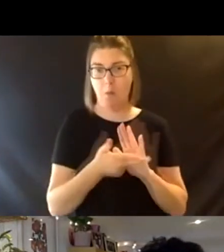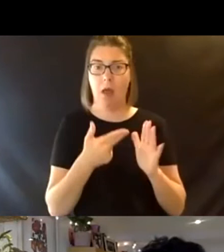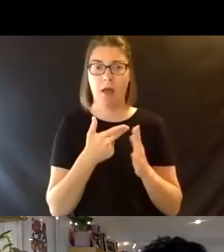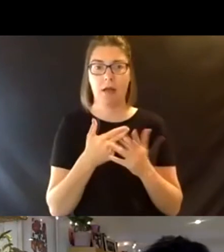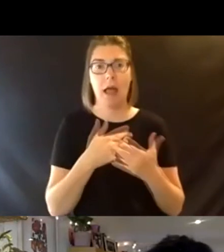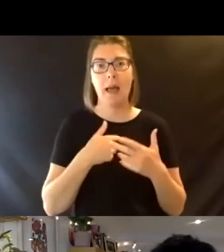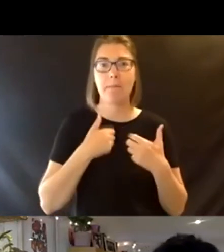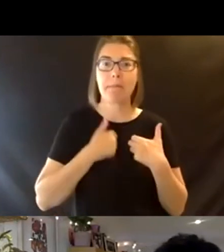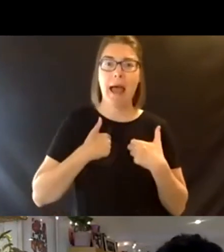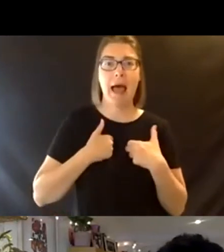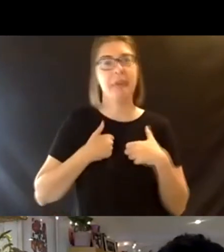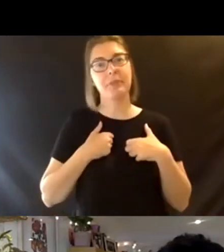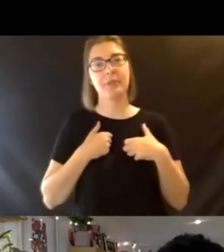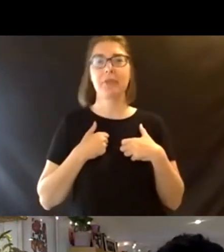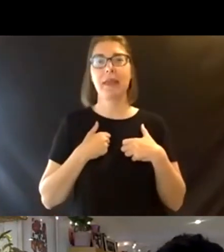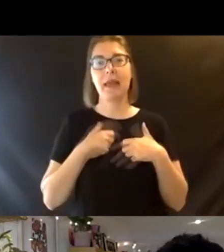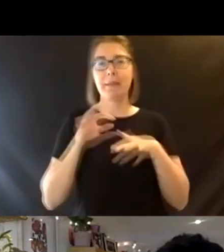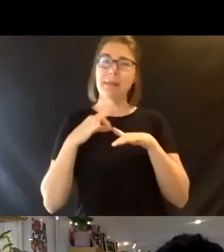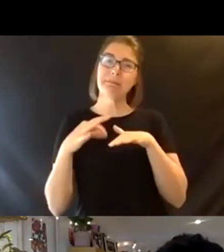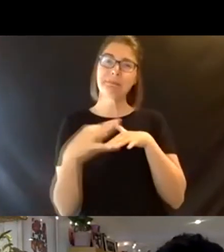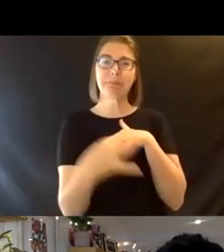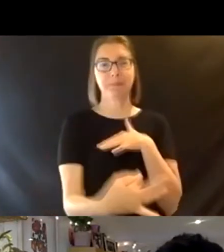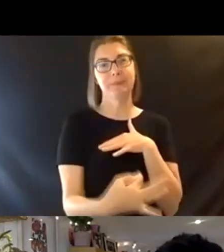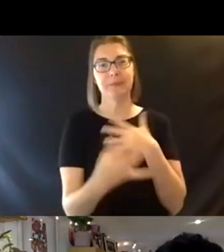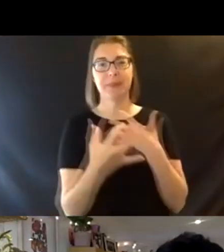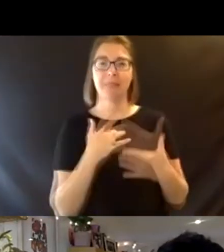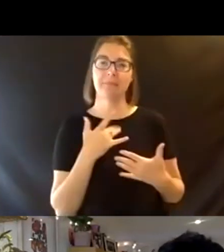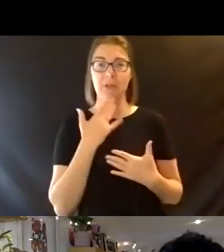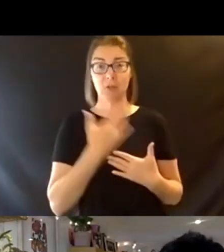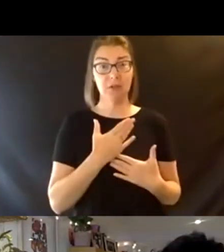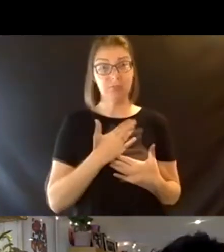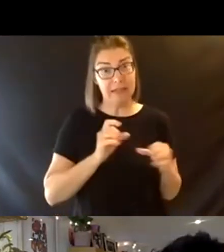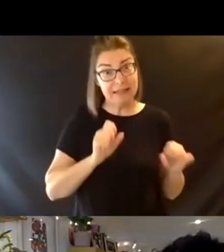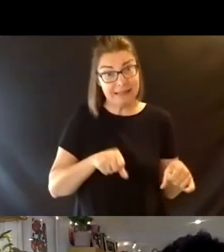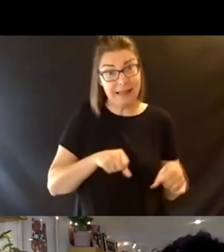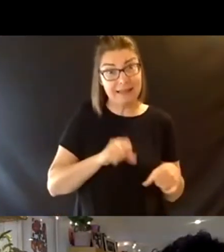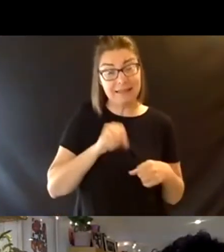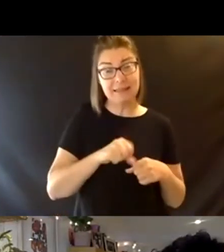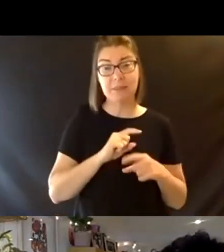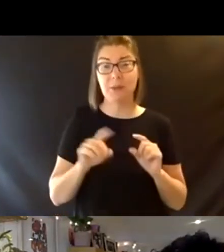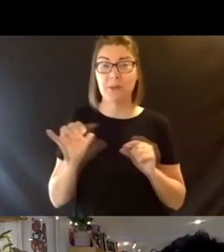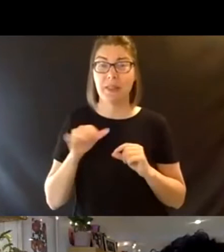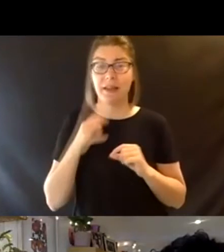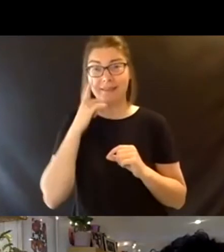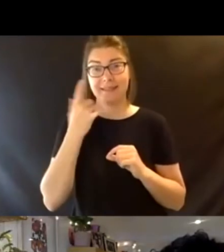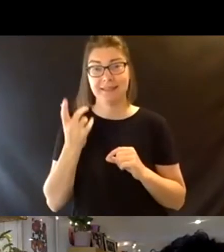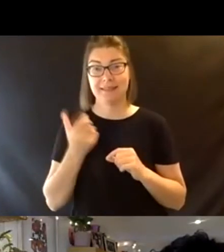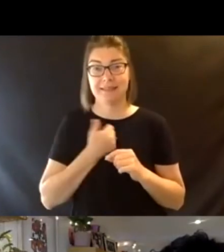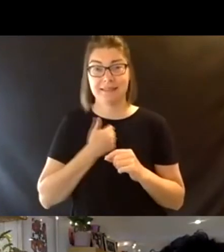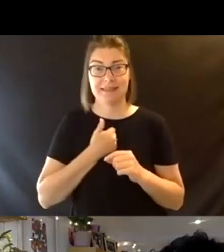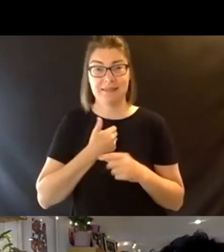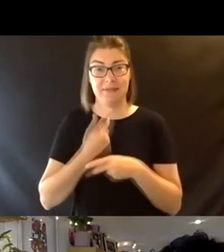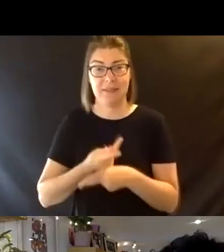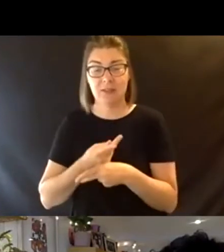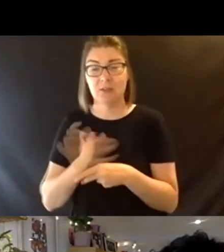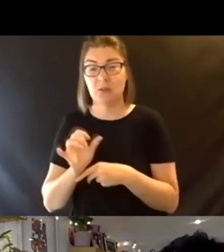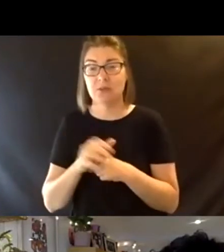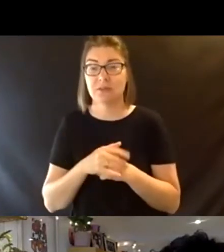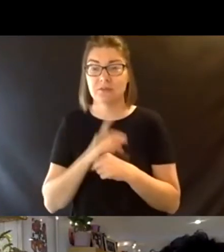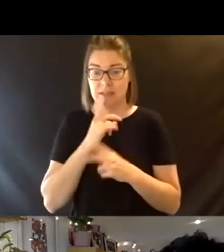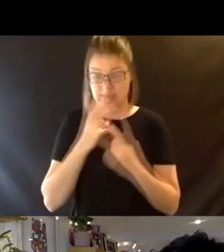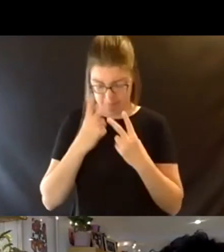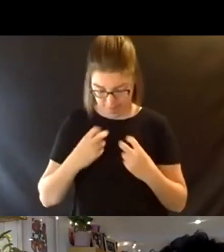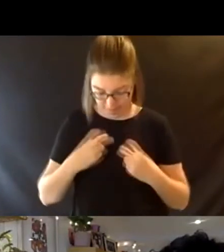baths and like doing your nails and doing things that feel good. And that can be self-care for sure. But I also think self-care, critical